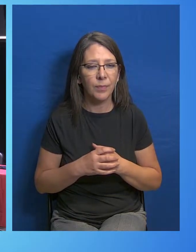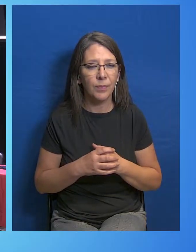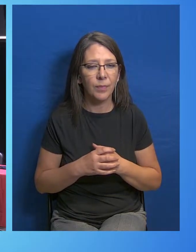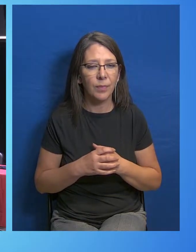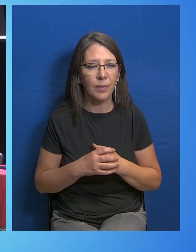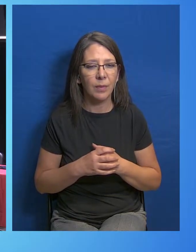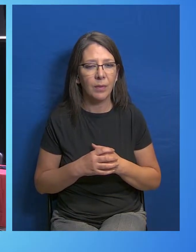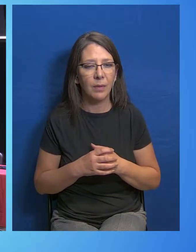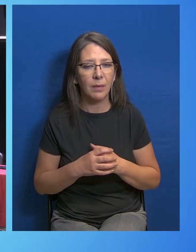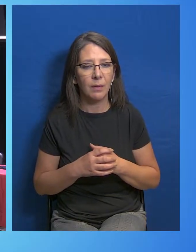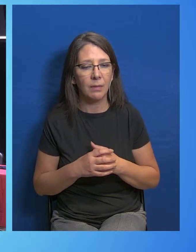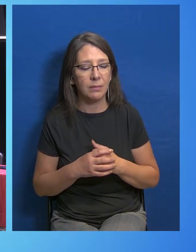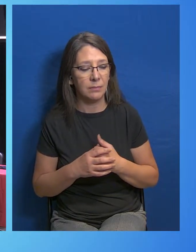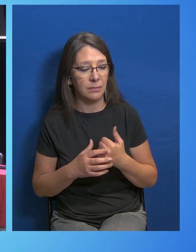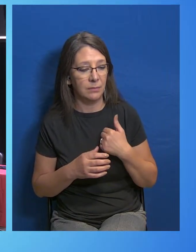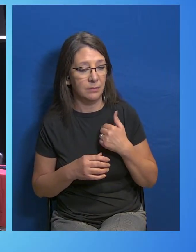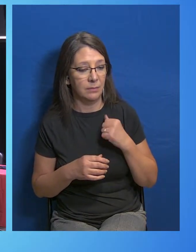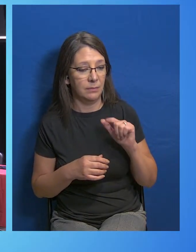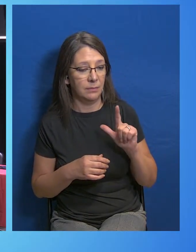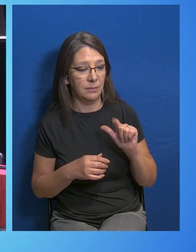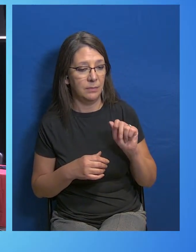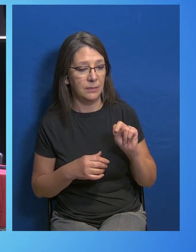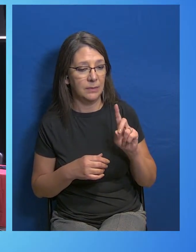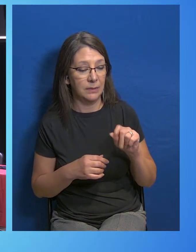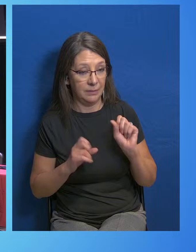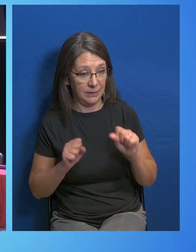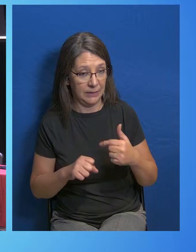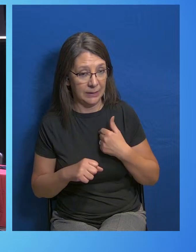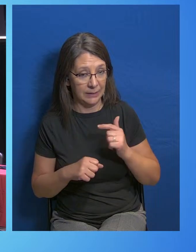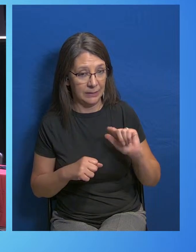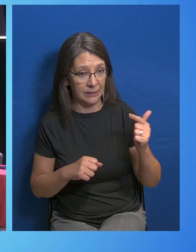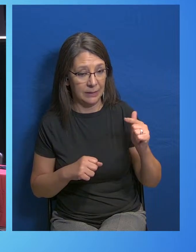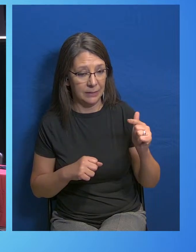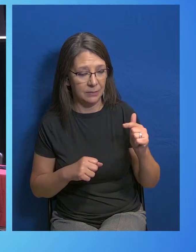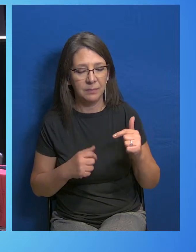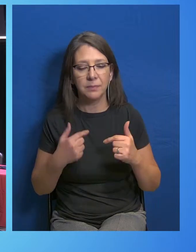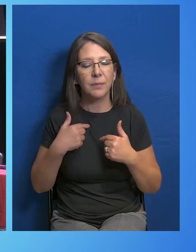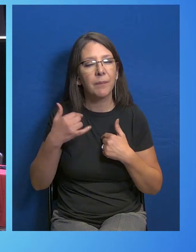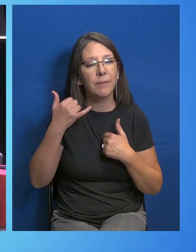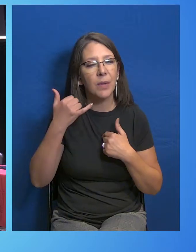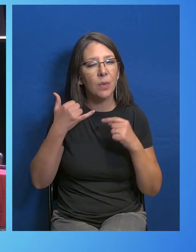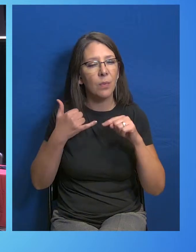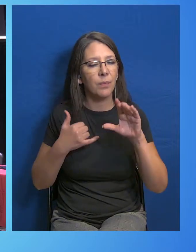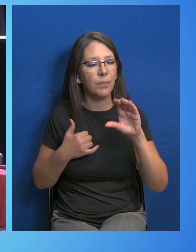May I second? This is Linda speaking. I second, this is Colette.